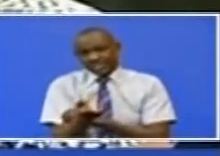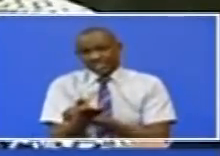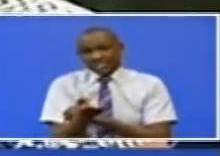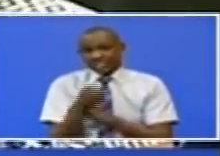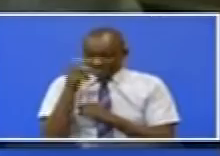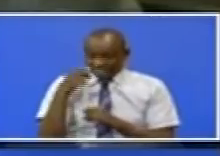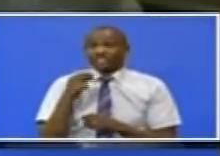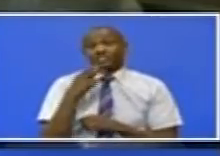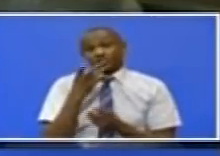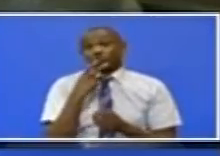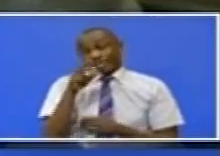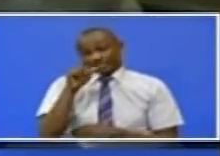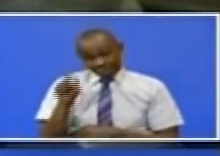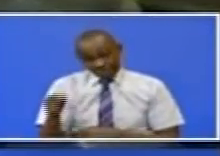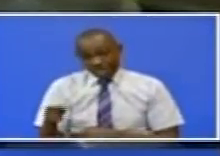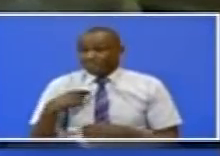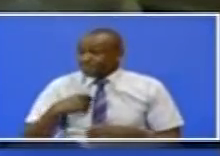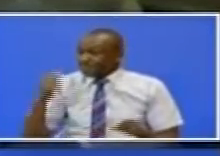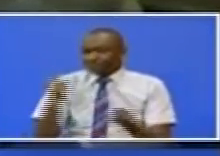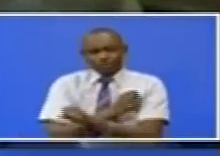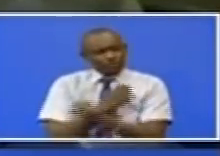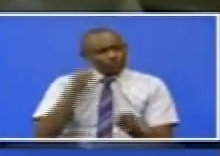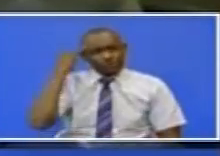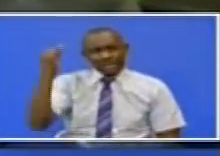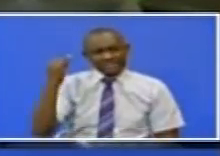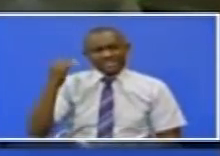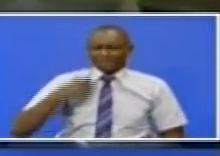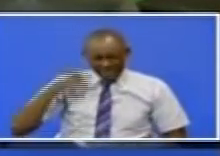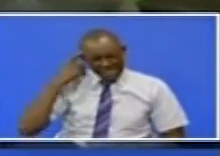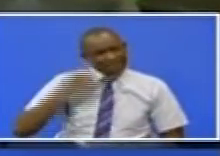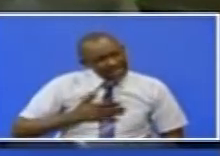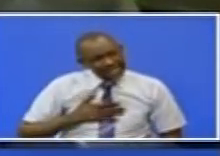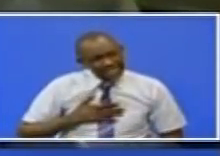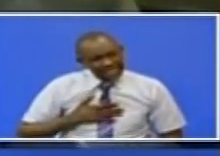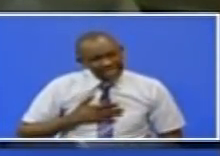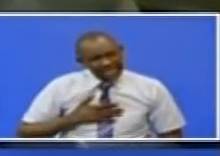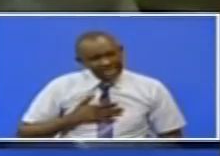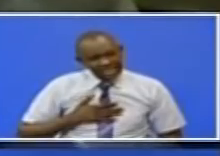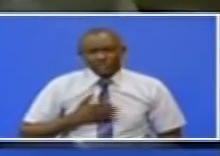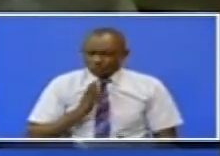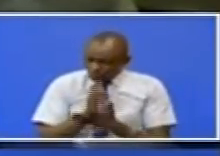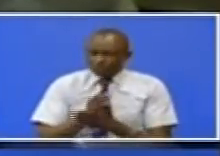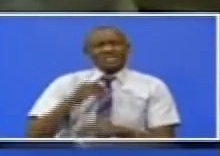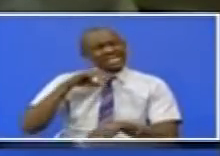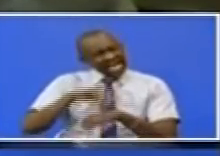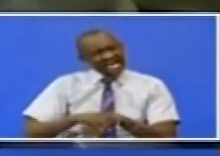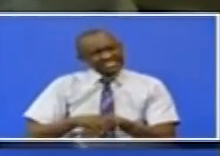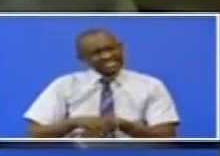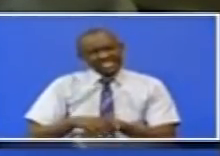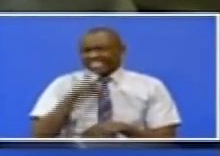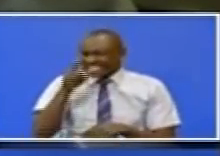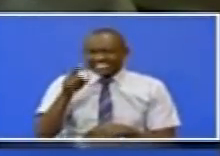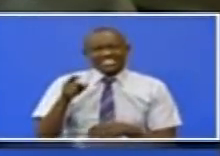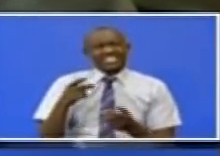money, I must say. I cannot imagine in my mind that I can make such